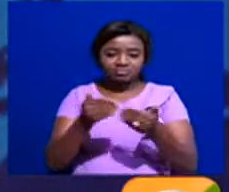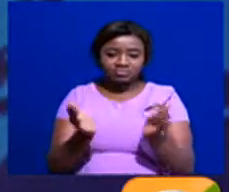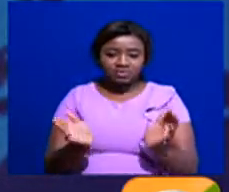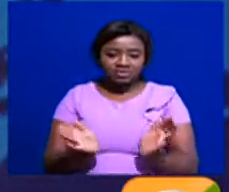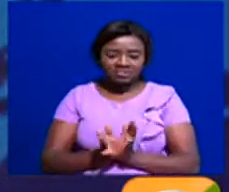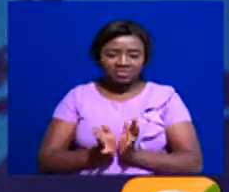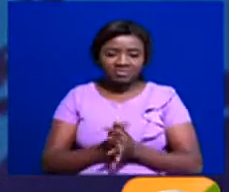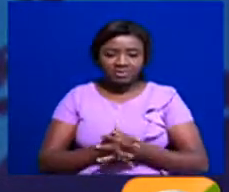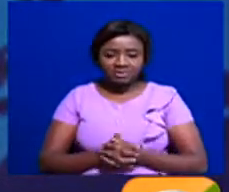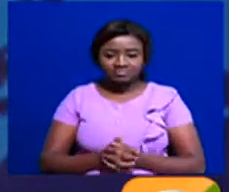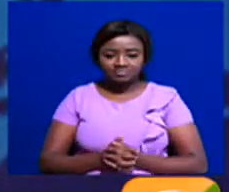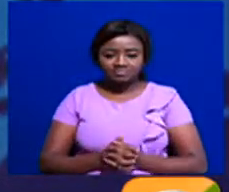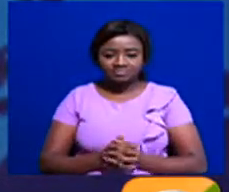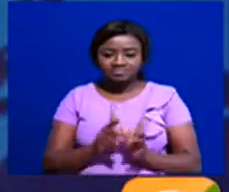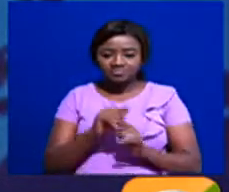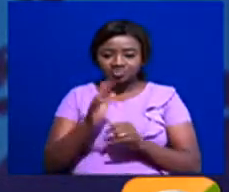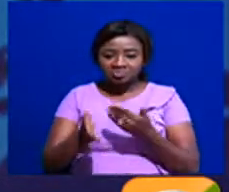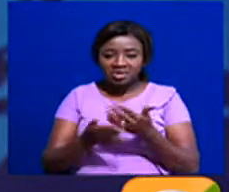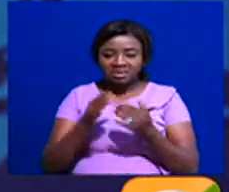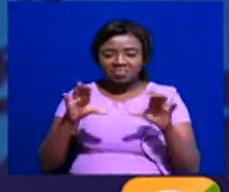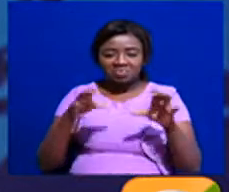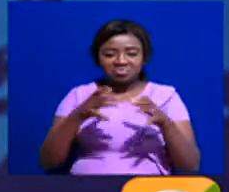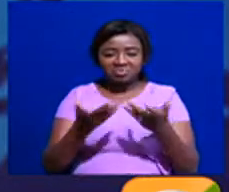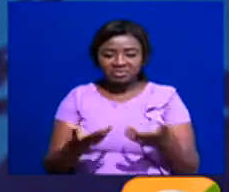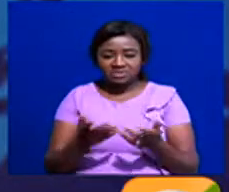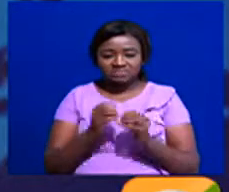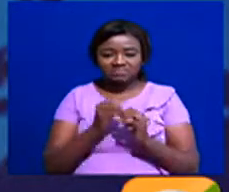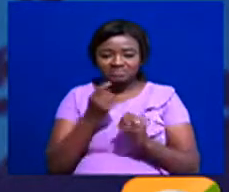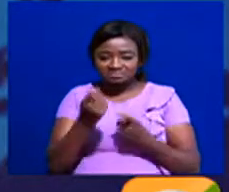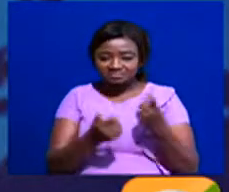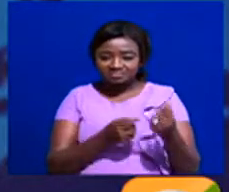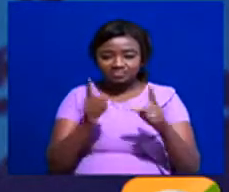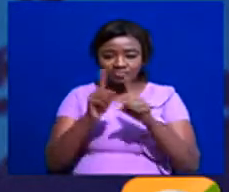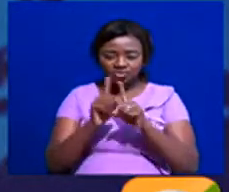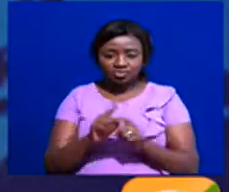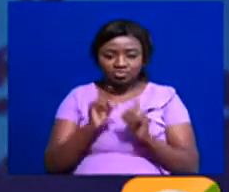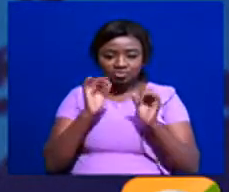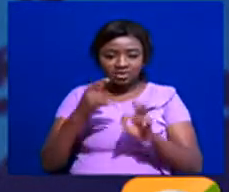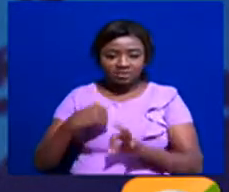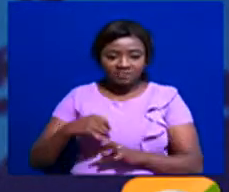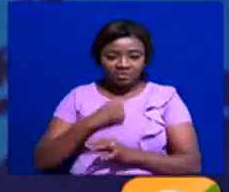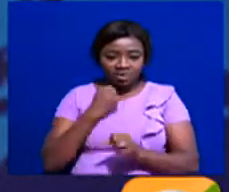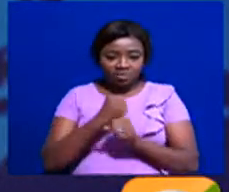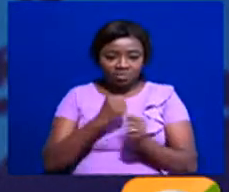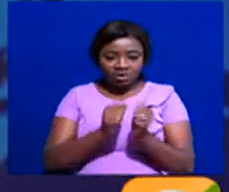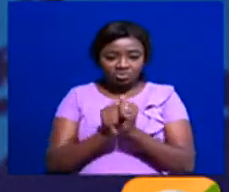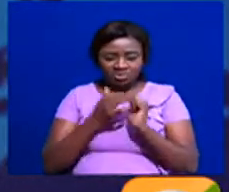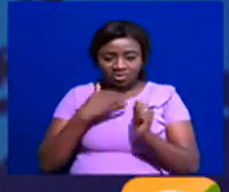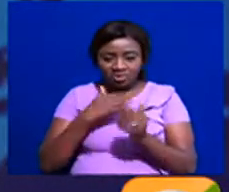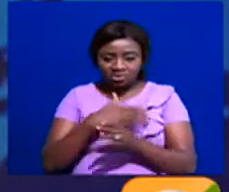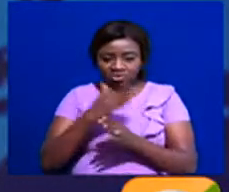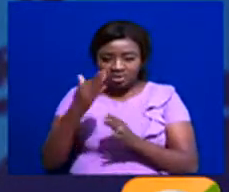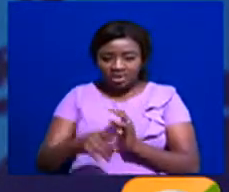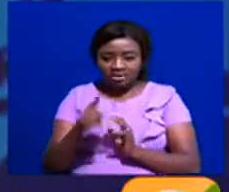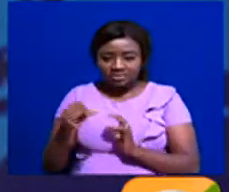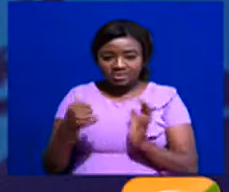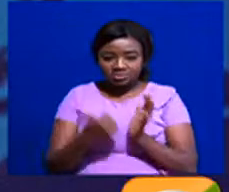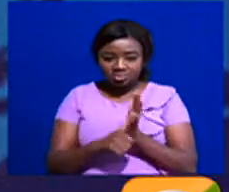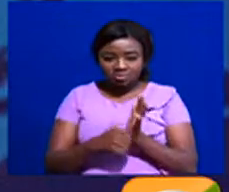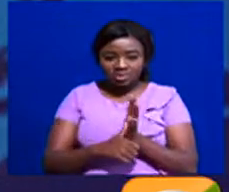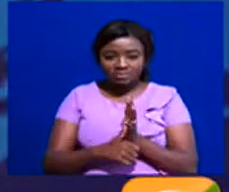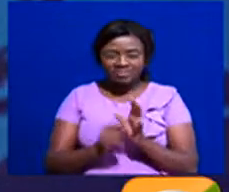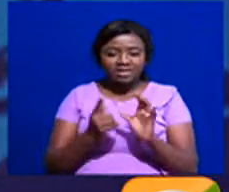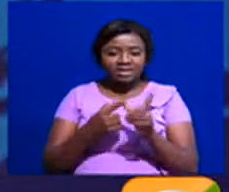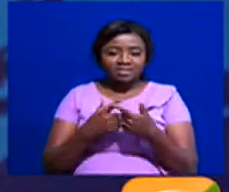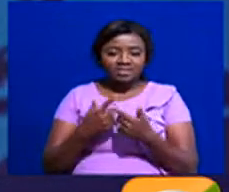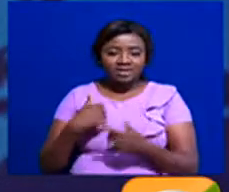for the community in general. Also, if we are working for ending the tobacco epidemic, with time, still we are